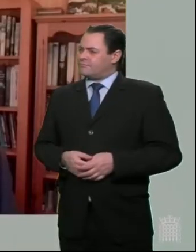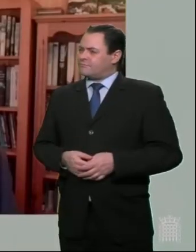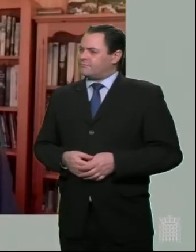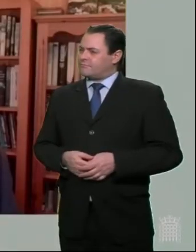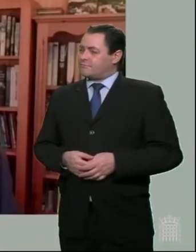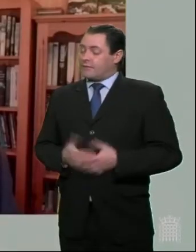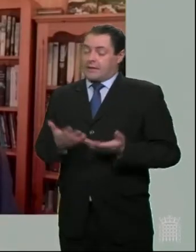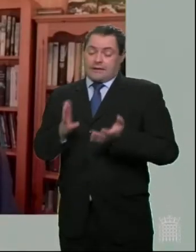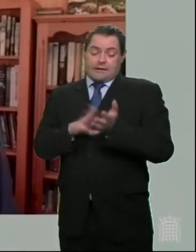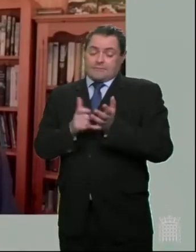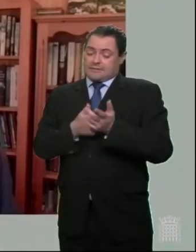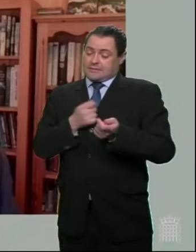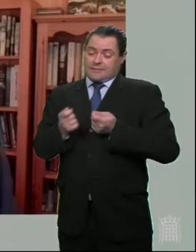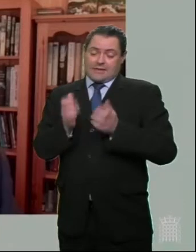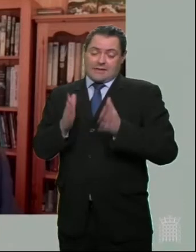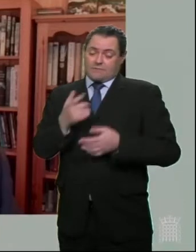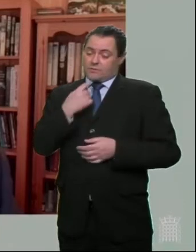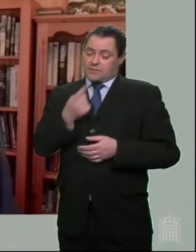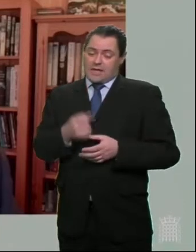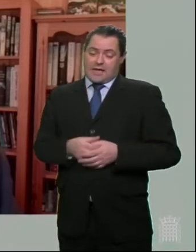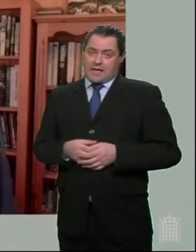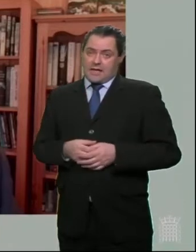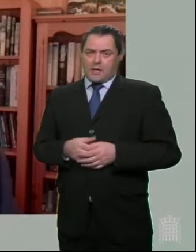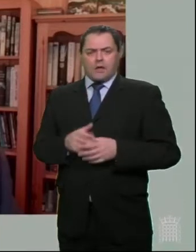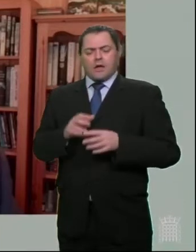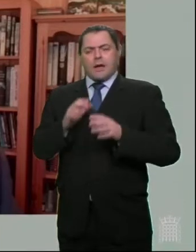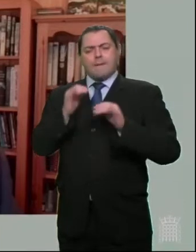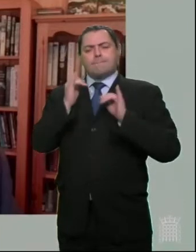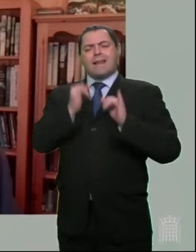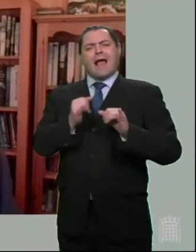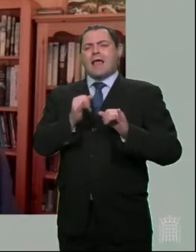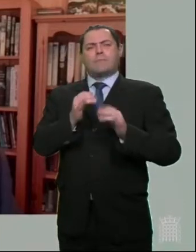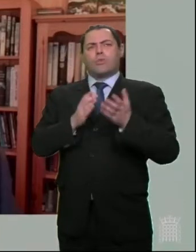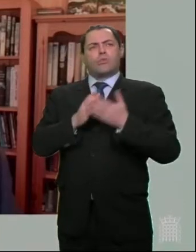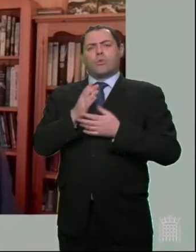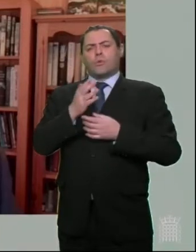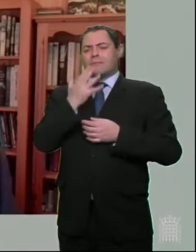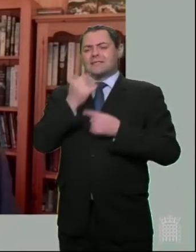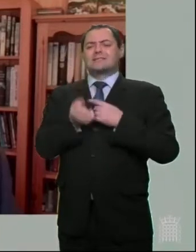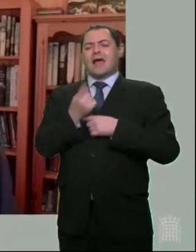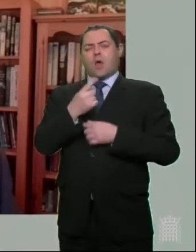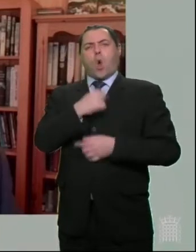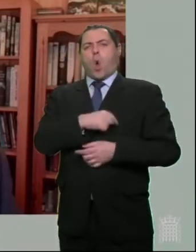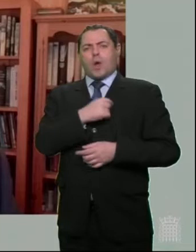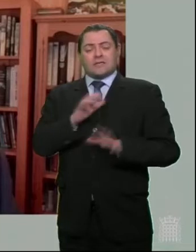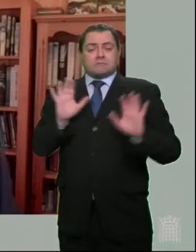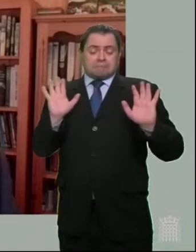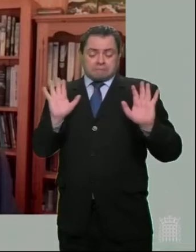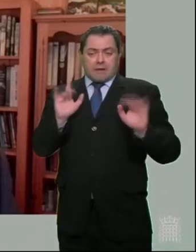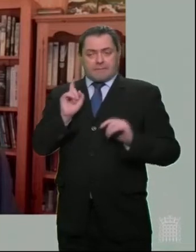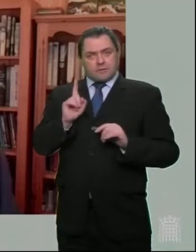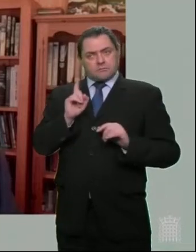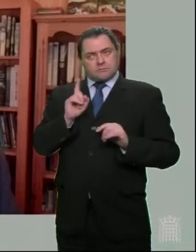Mr. Speaker, I must respectfully say that this is not about apportioning blame for honest mistakes, but it is about learning lessons from a Prime